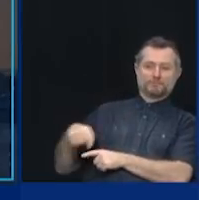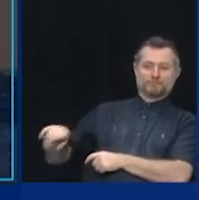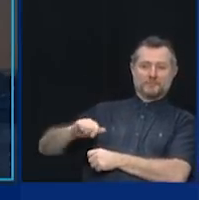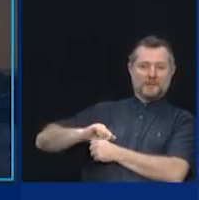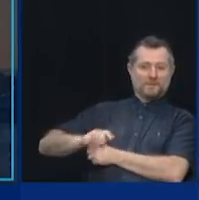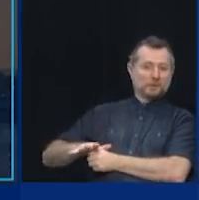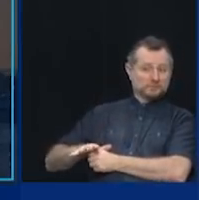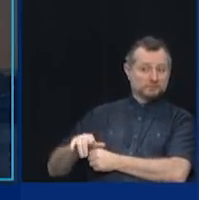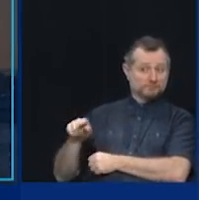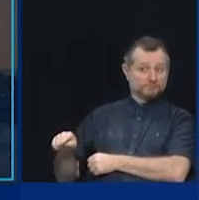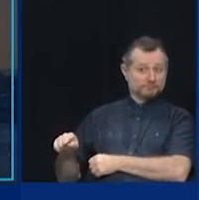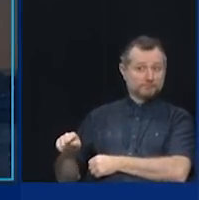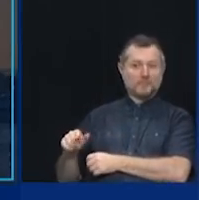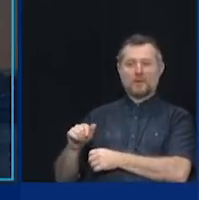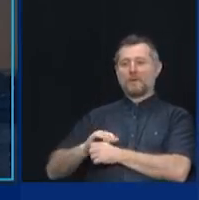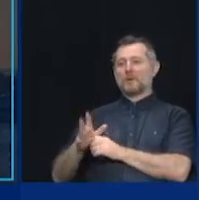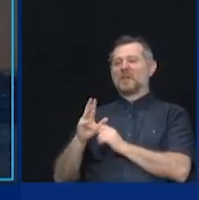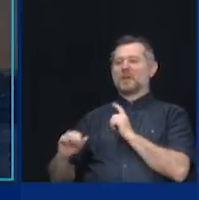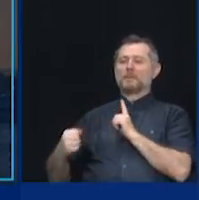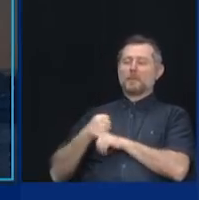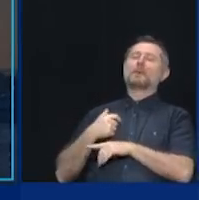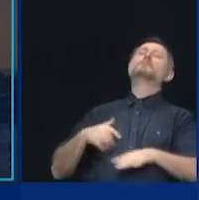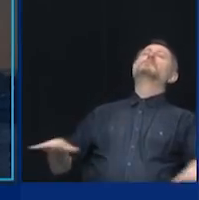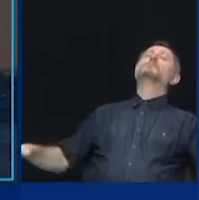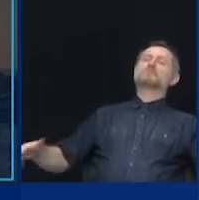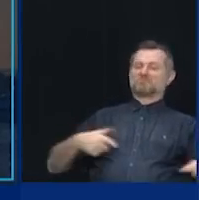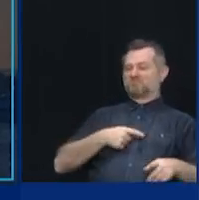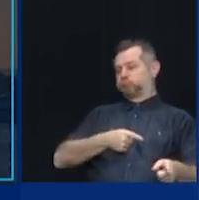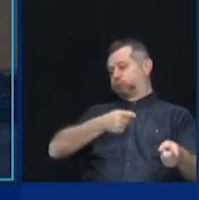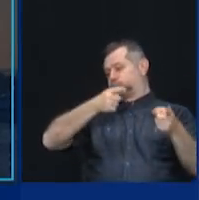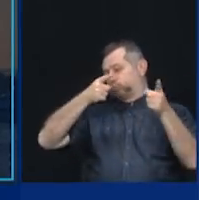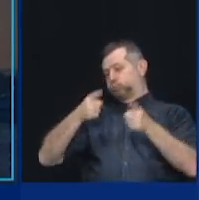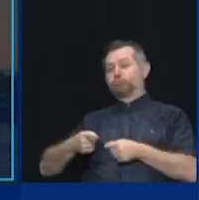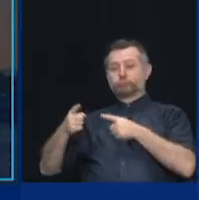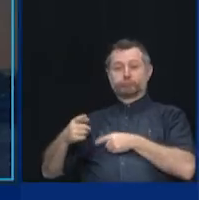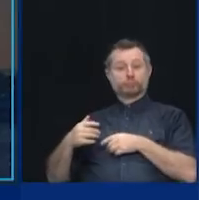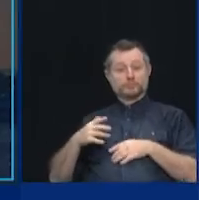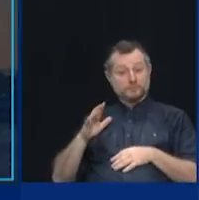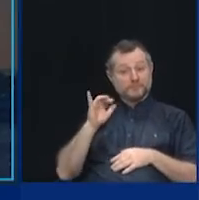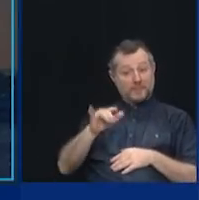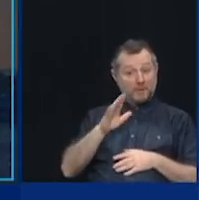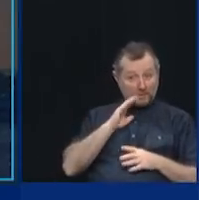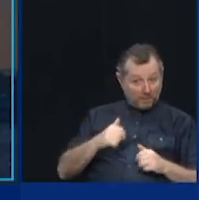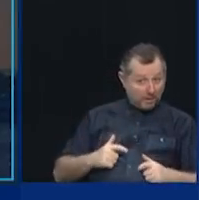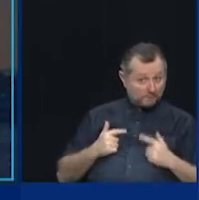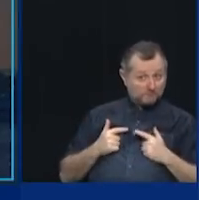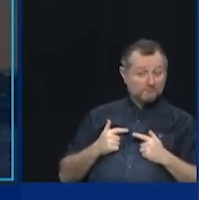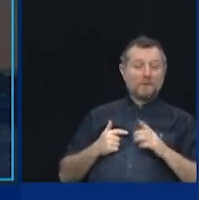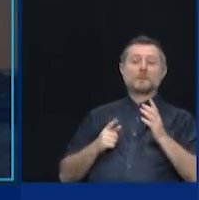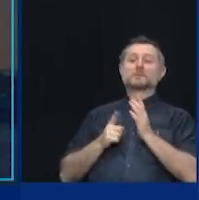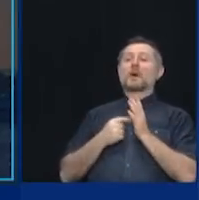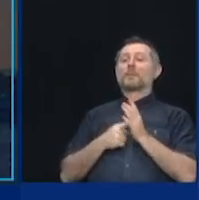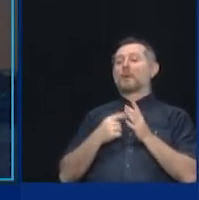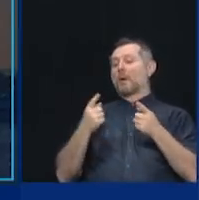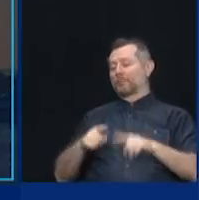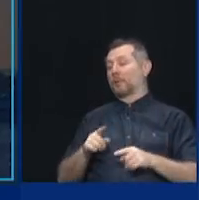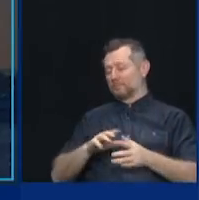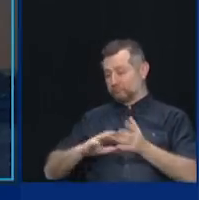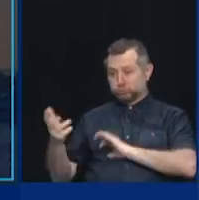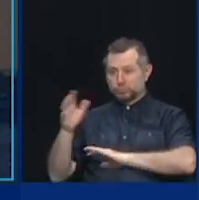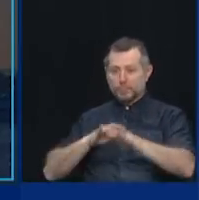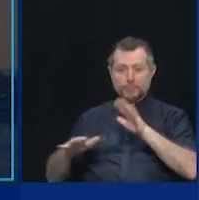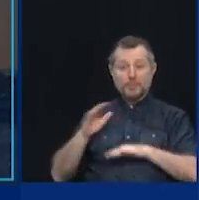us on our rear end. Things happen. Life will knock you on your rear end. You'll make a